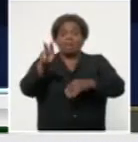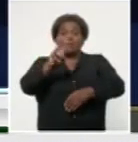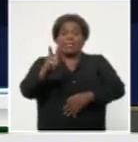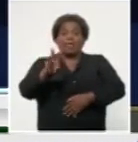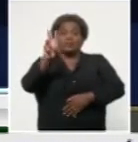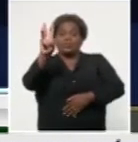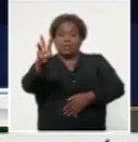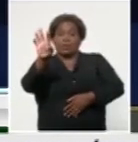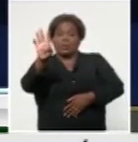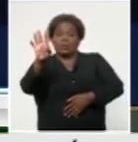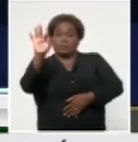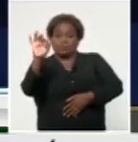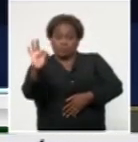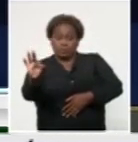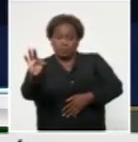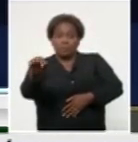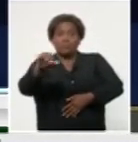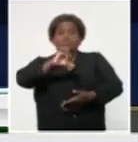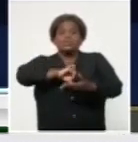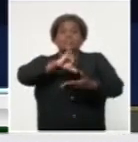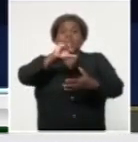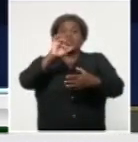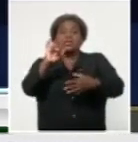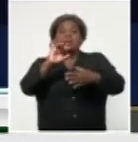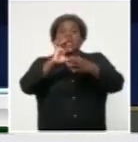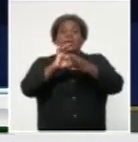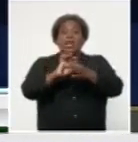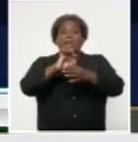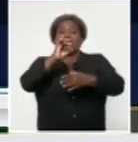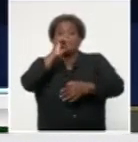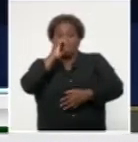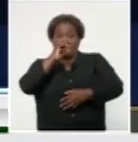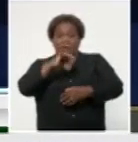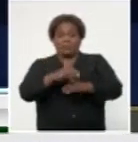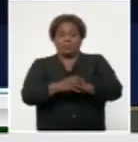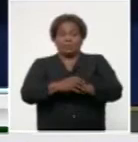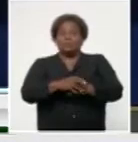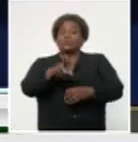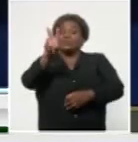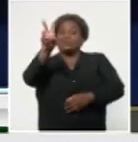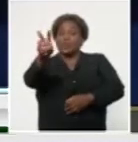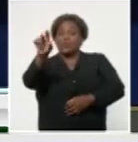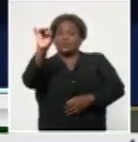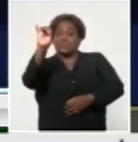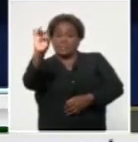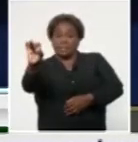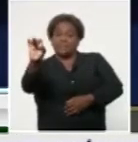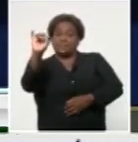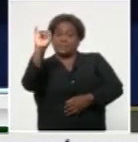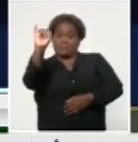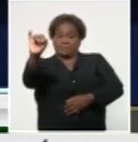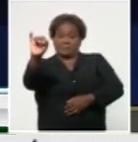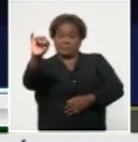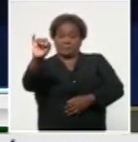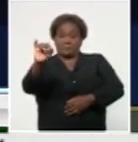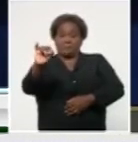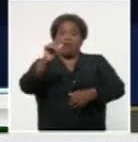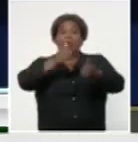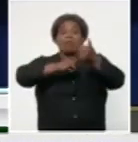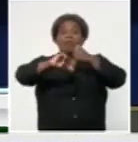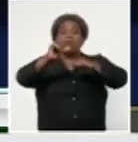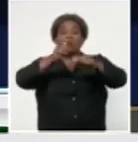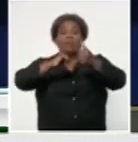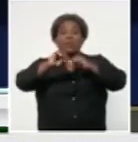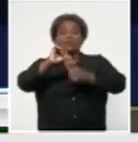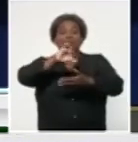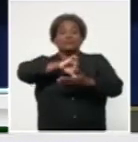Hospital, 348. In the Genetic Engineering and Biotechnology Center, 276. And in the